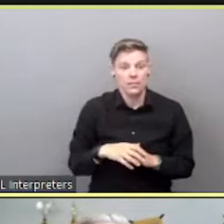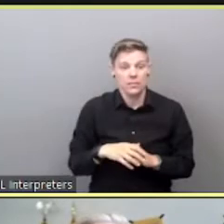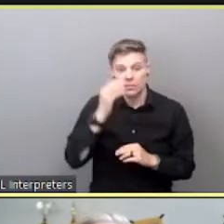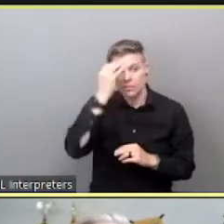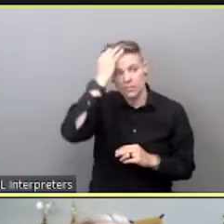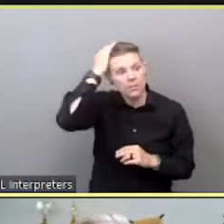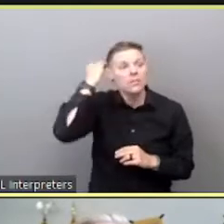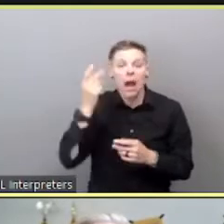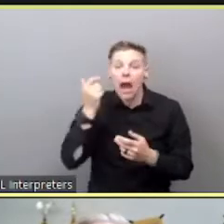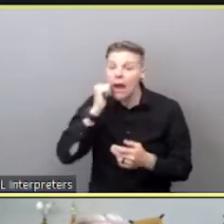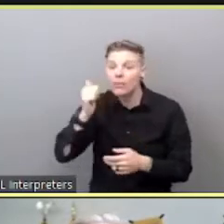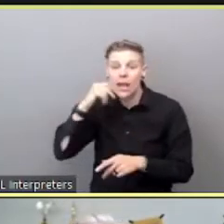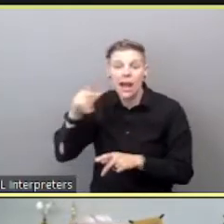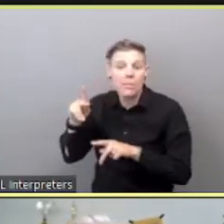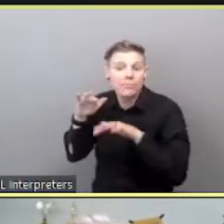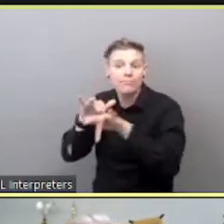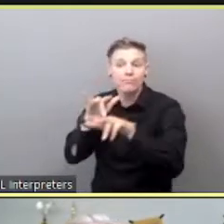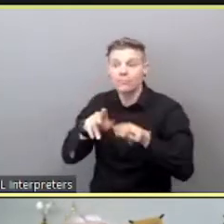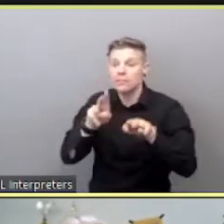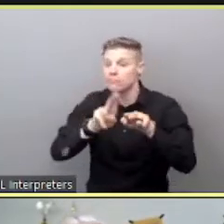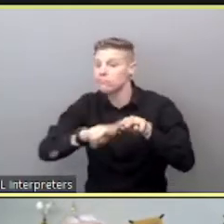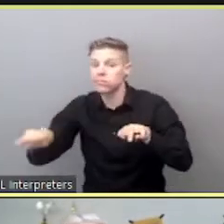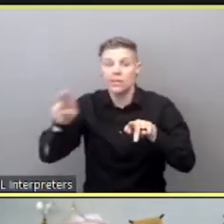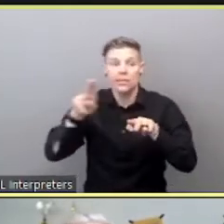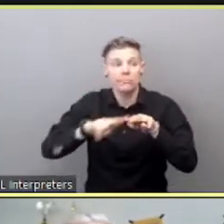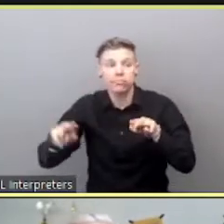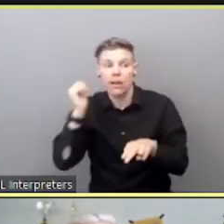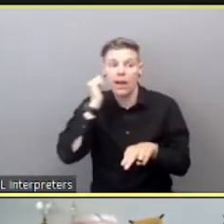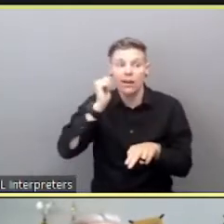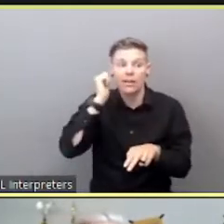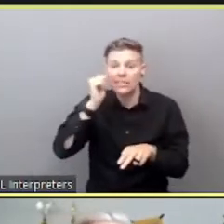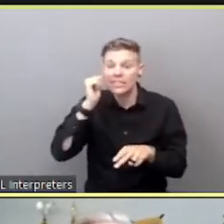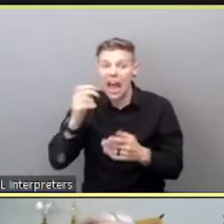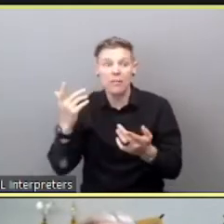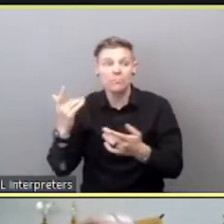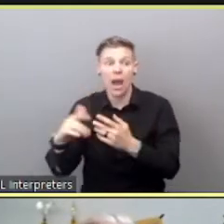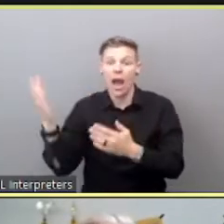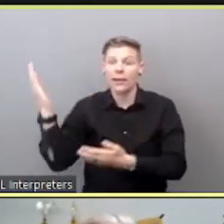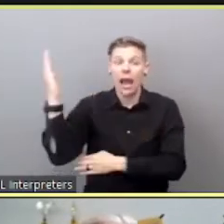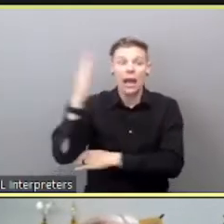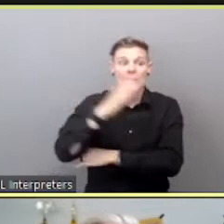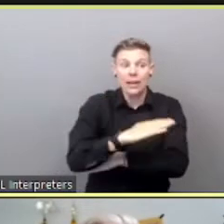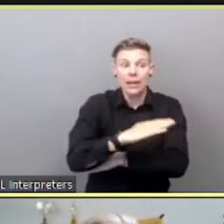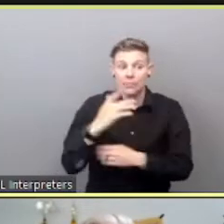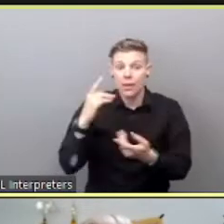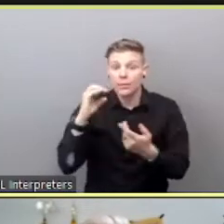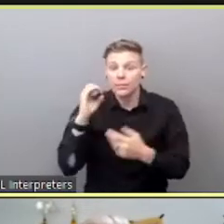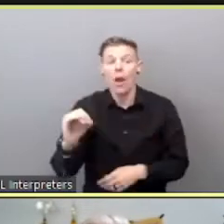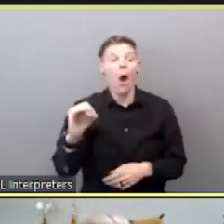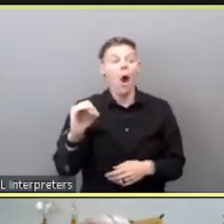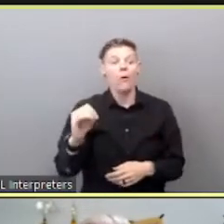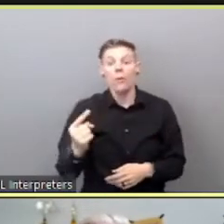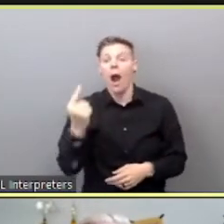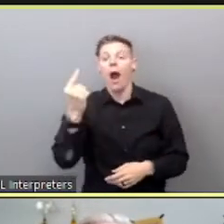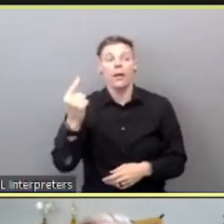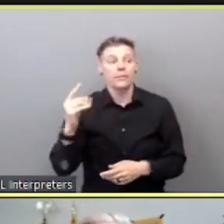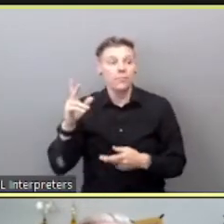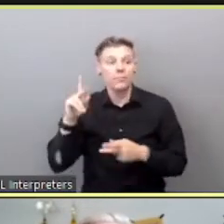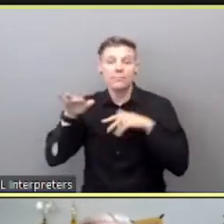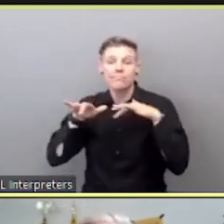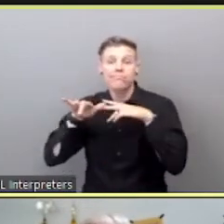have 0 or 1. And medical beds, a little bit better. We were around 50 some. Last week, we're